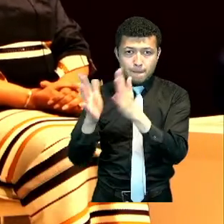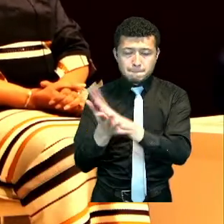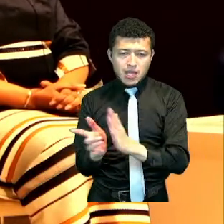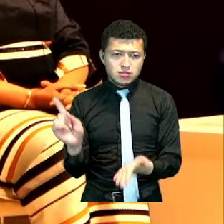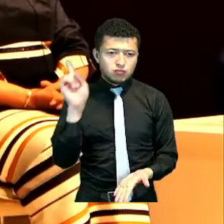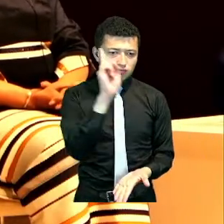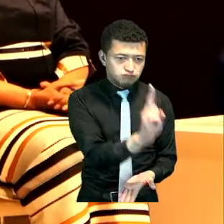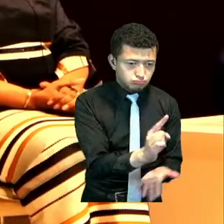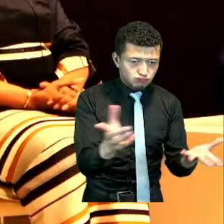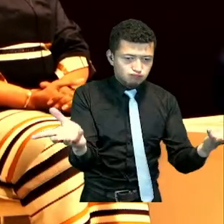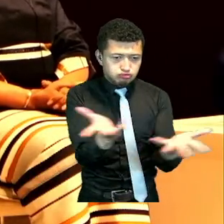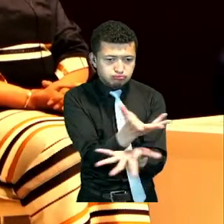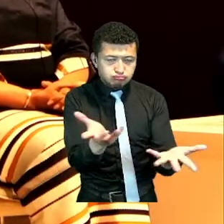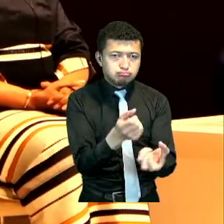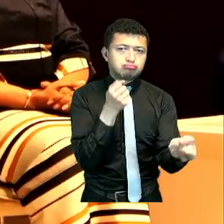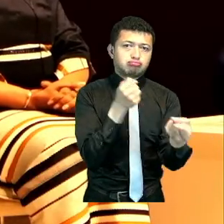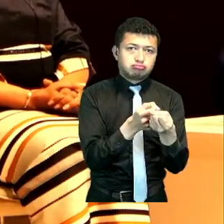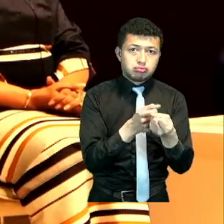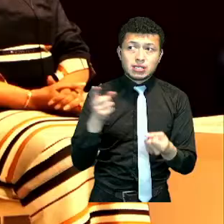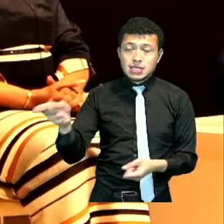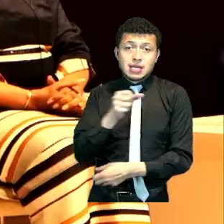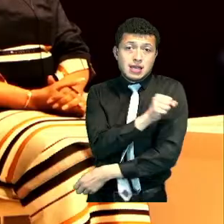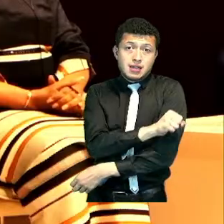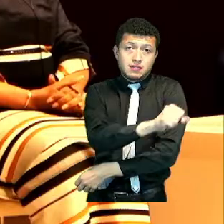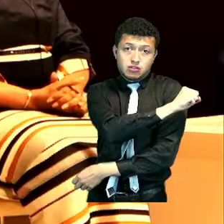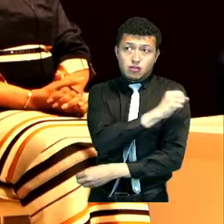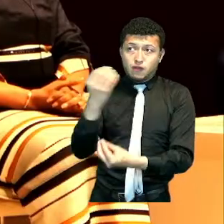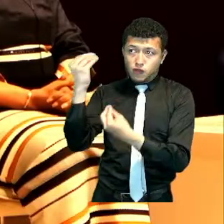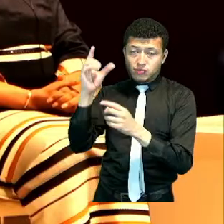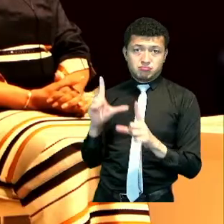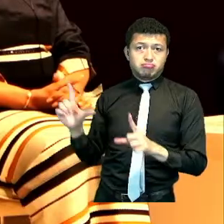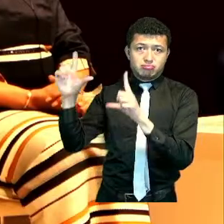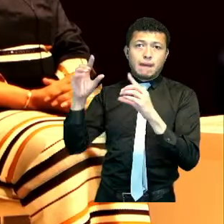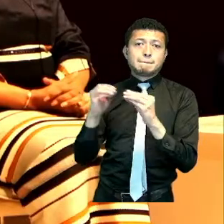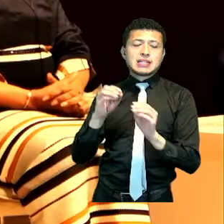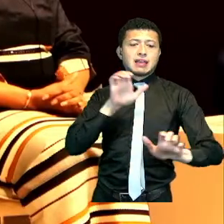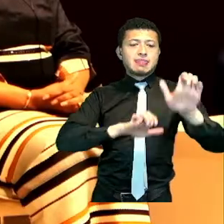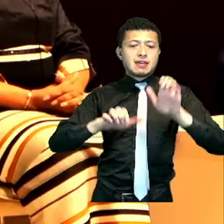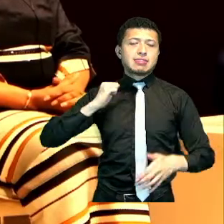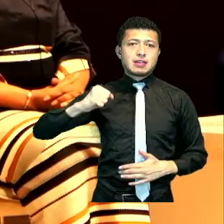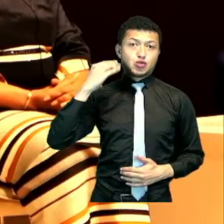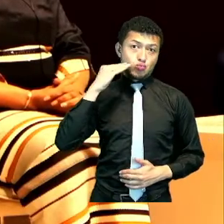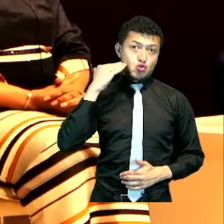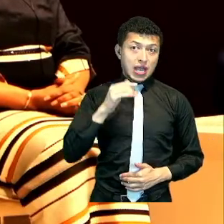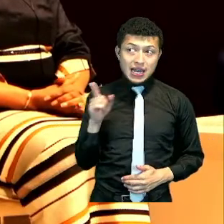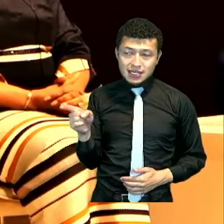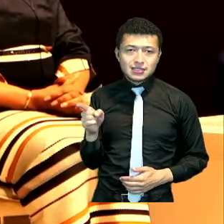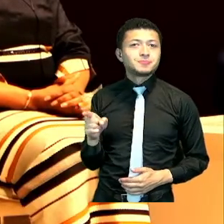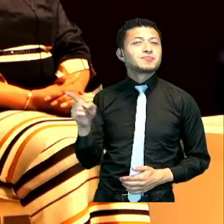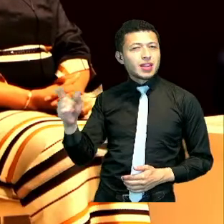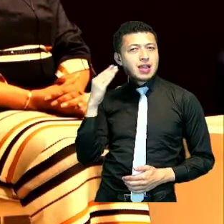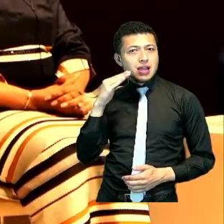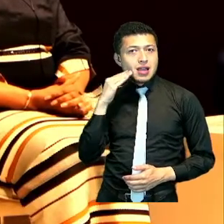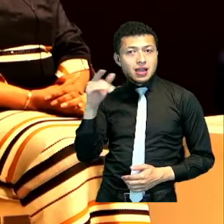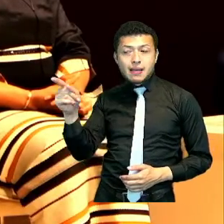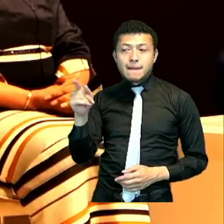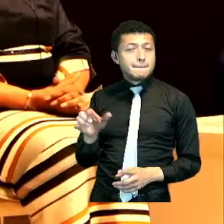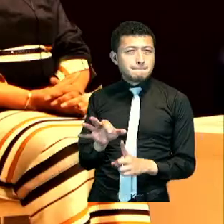peace processes. She's a social worker and a defender of the rights of women.